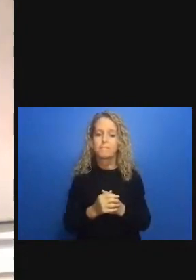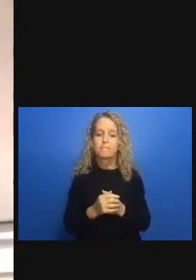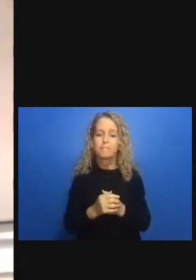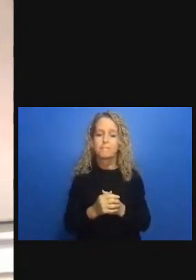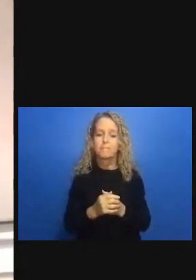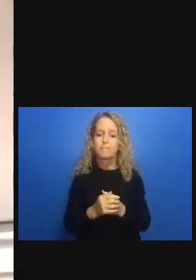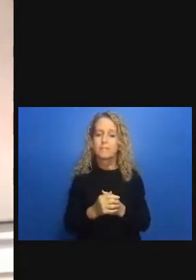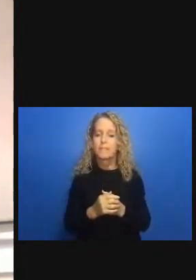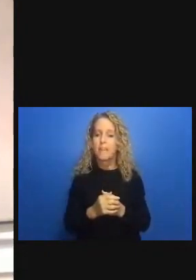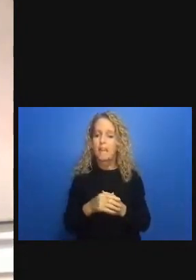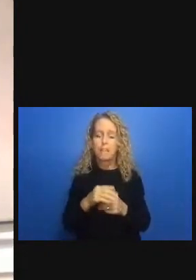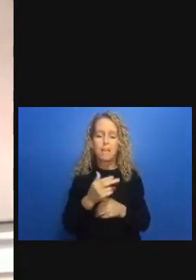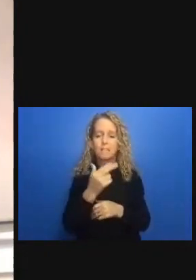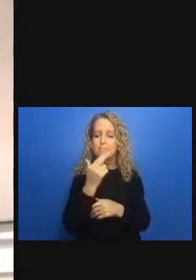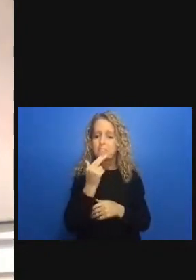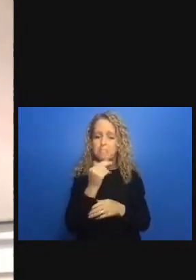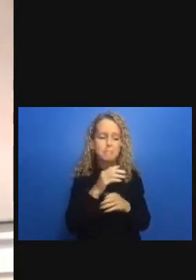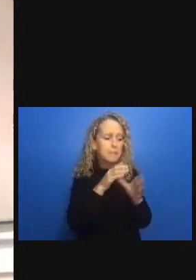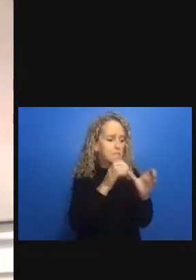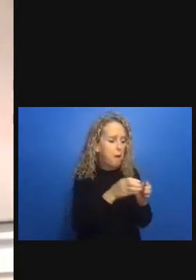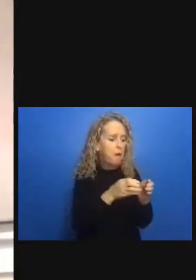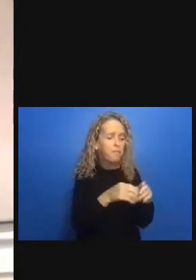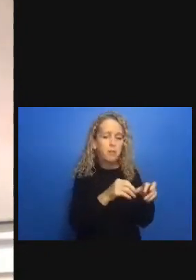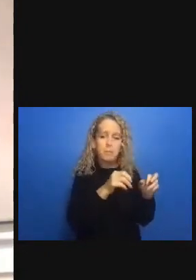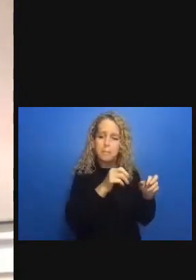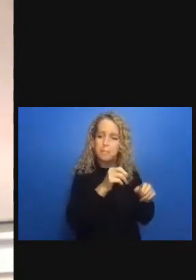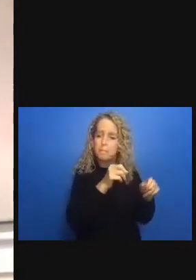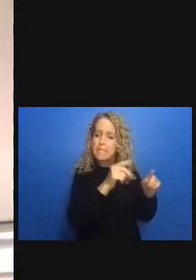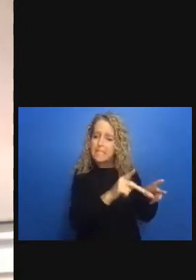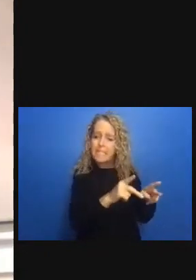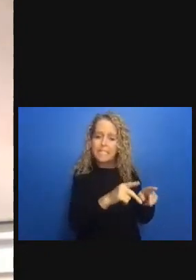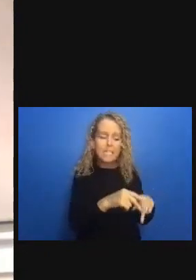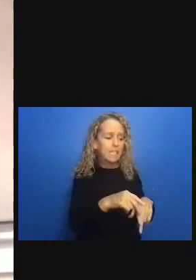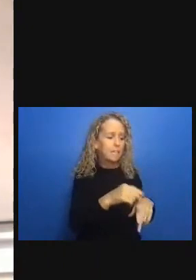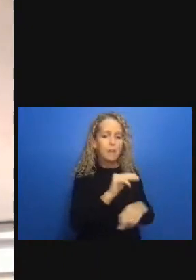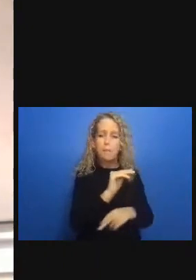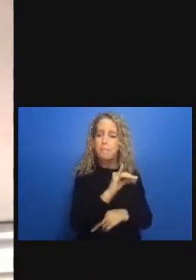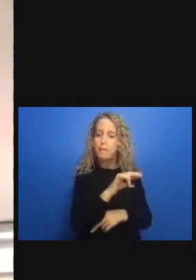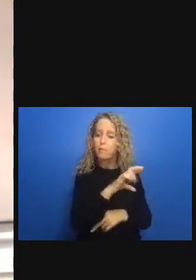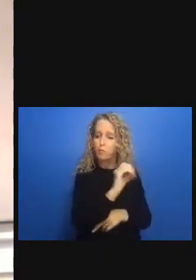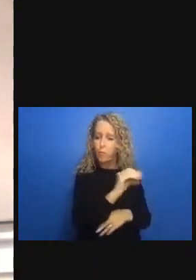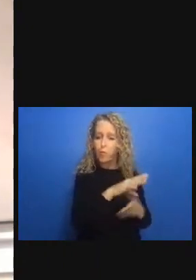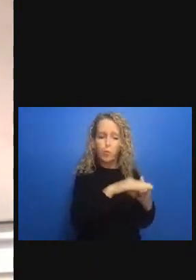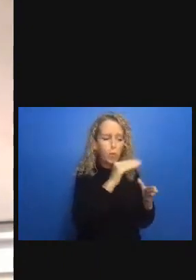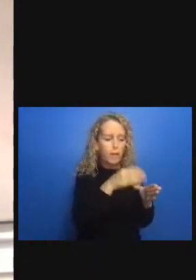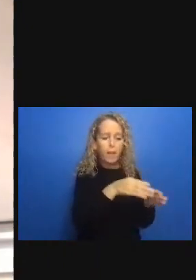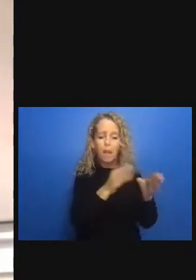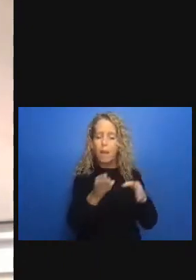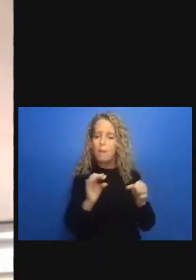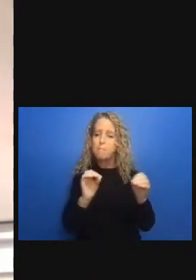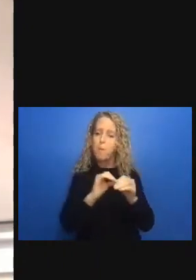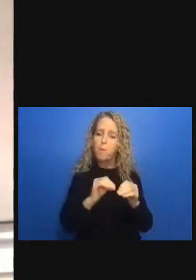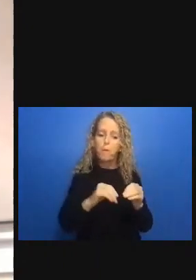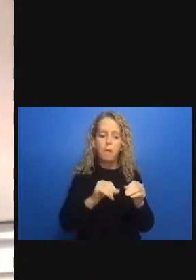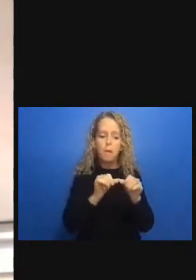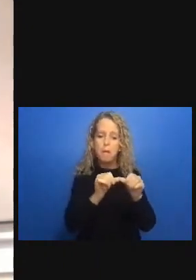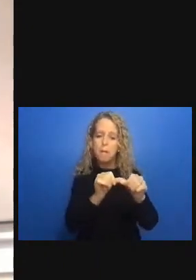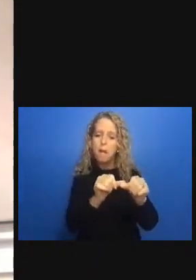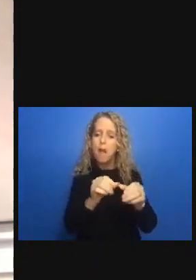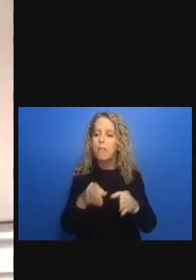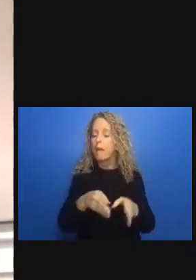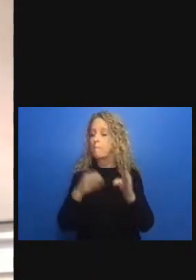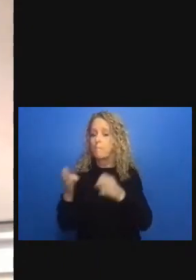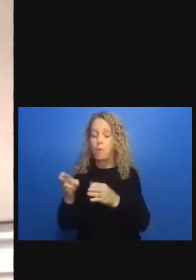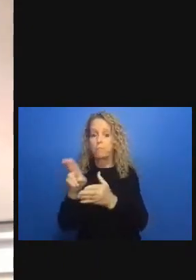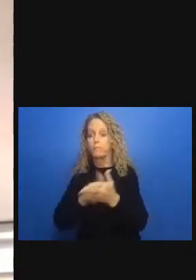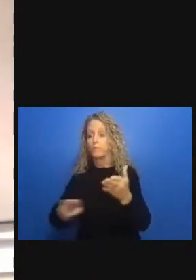professional development, to slightly longer chunks of learning, to longer, really innovative degree and postgraduate degree programming.